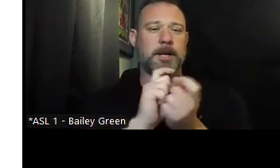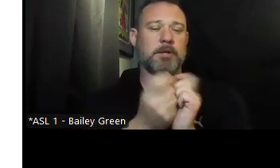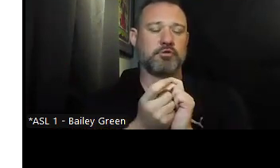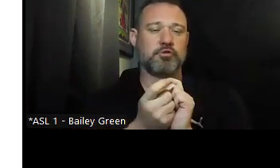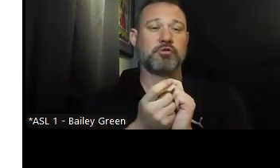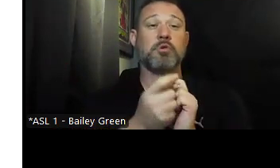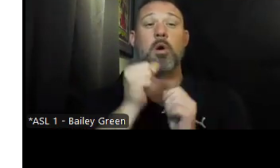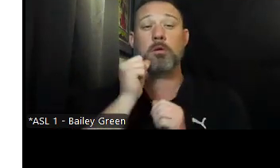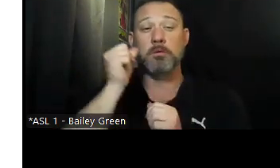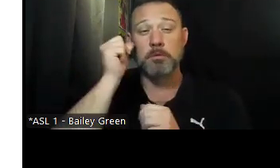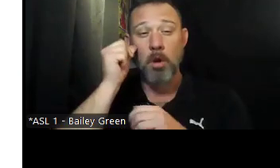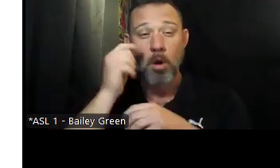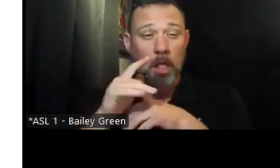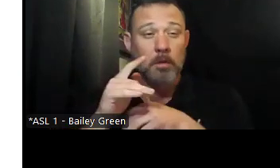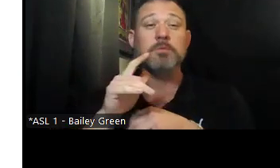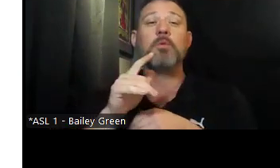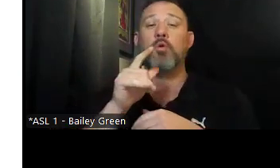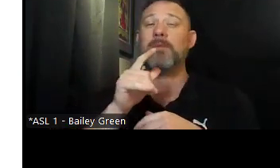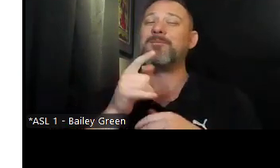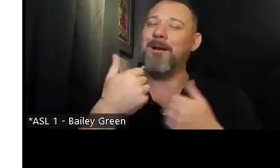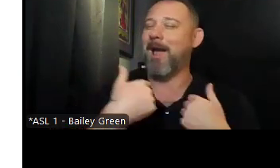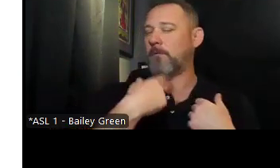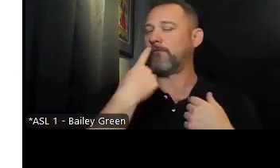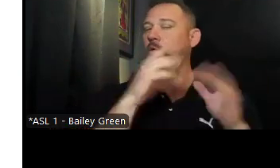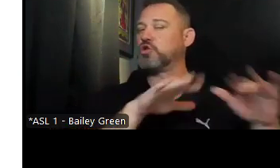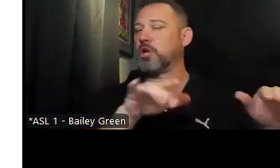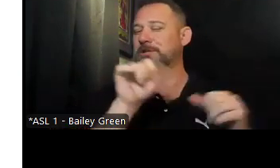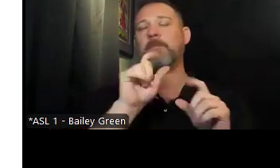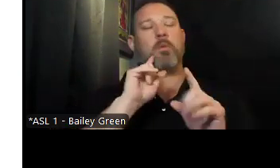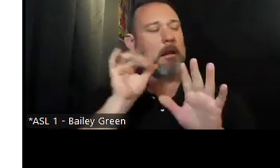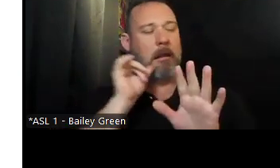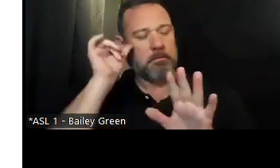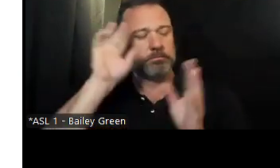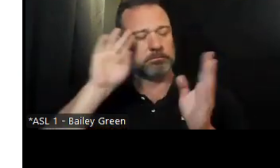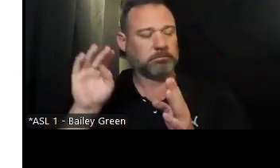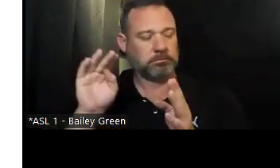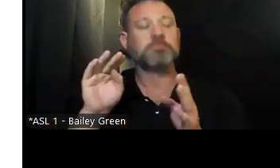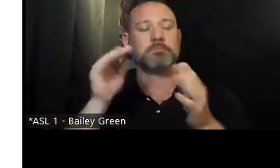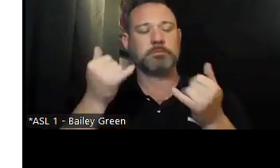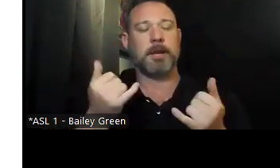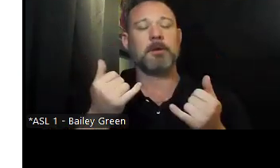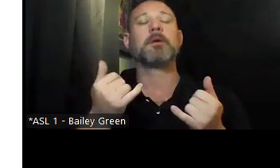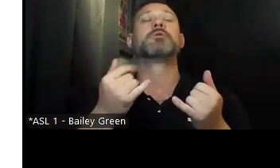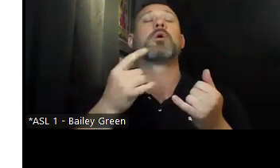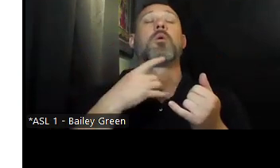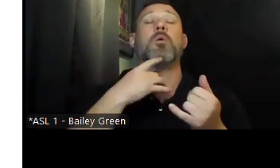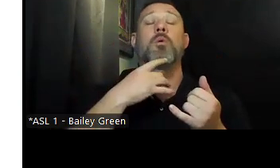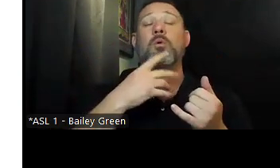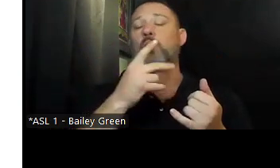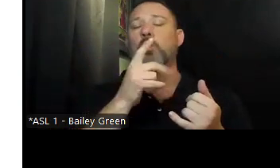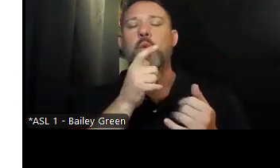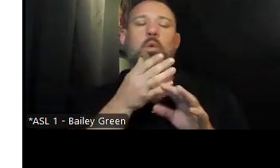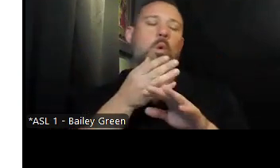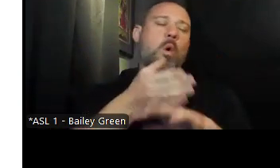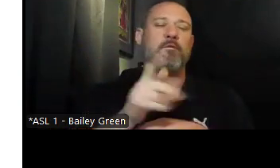adult eligibility, there is eligibility for children, but we're talking about adults today. So eligible adults and older adults just means people who are